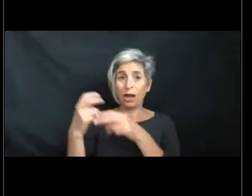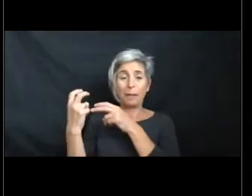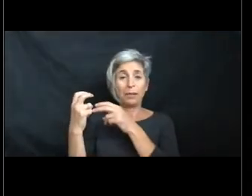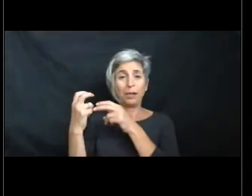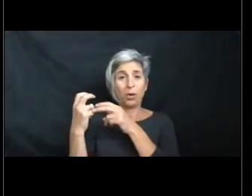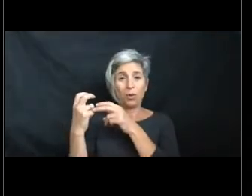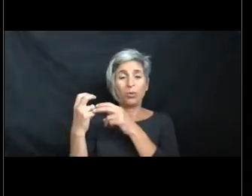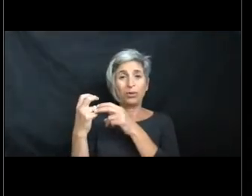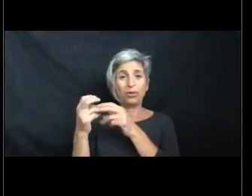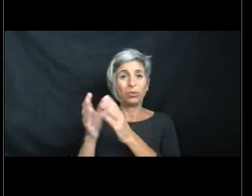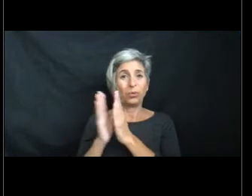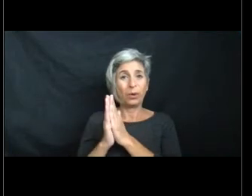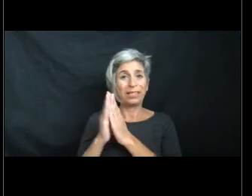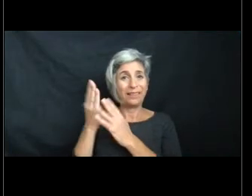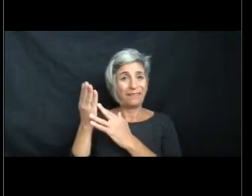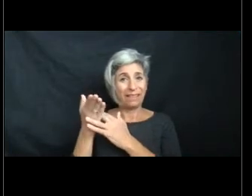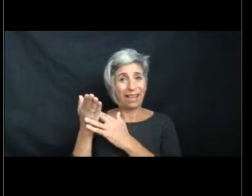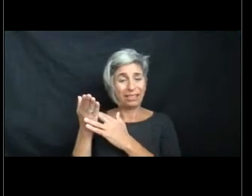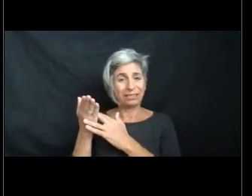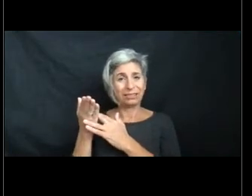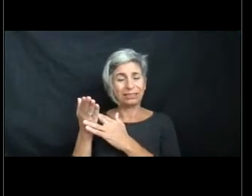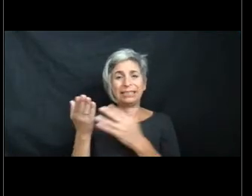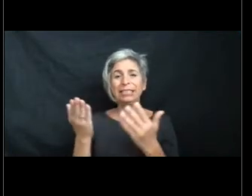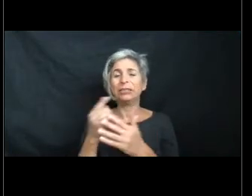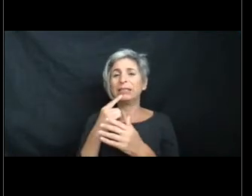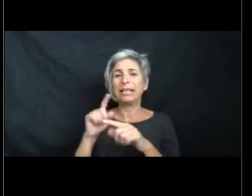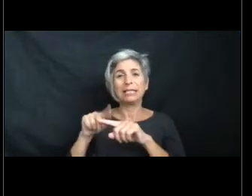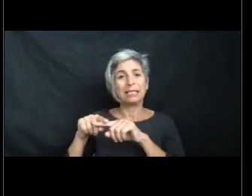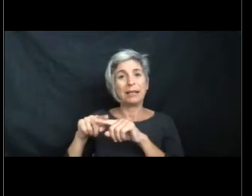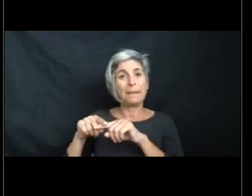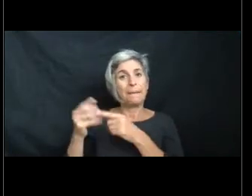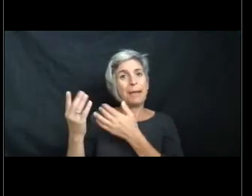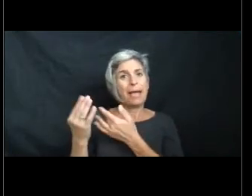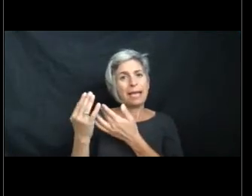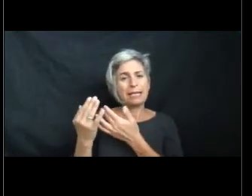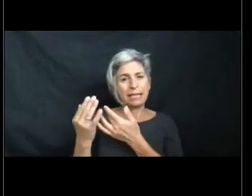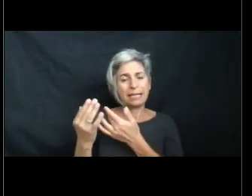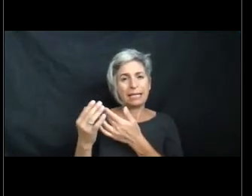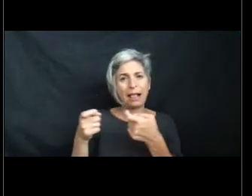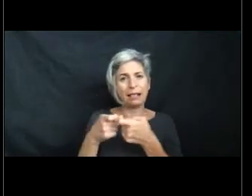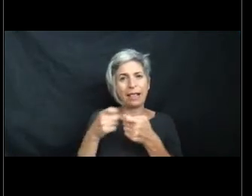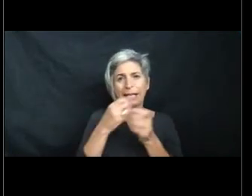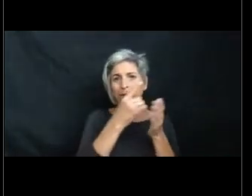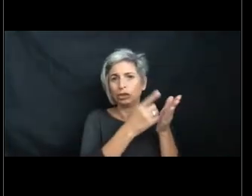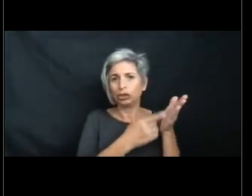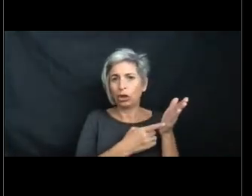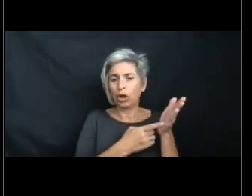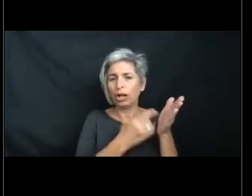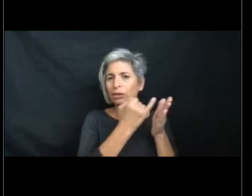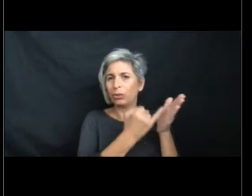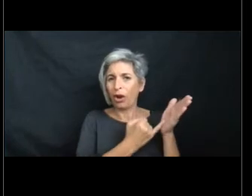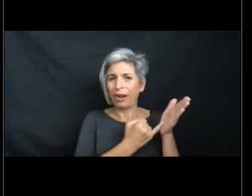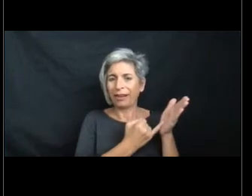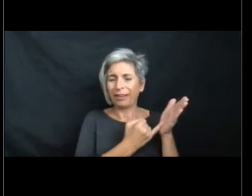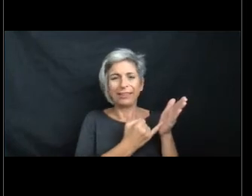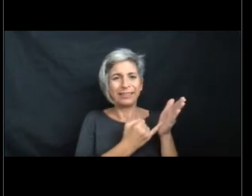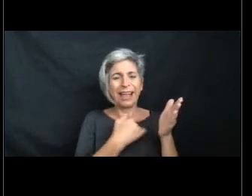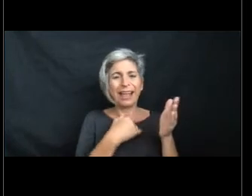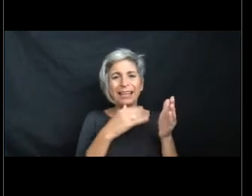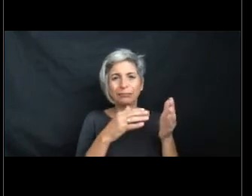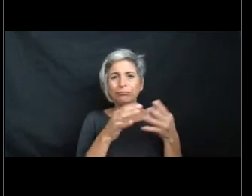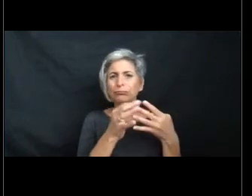files. So here it says pending upload. It's an electric drawing. And so I can go ahead and choose